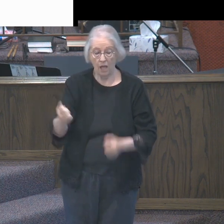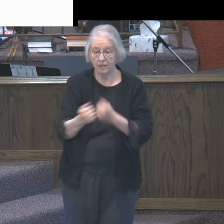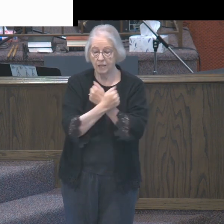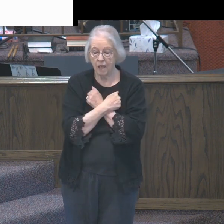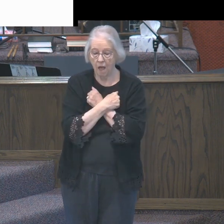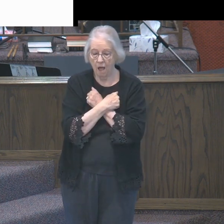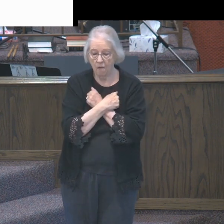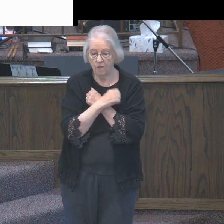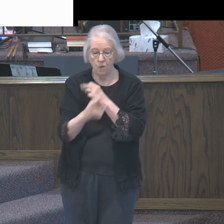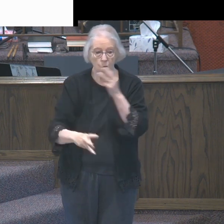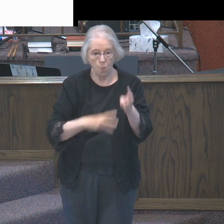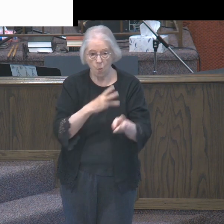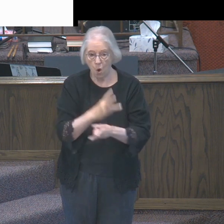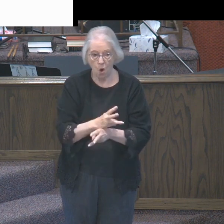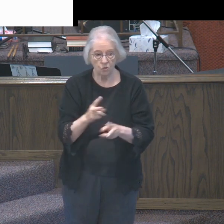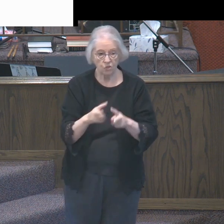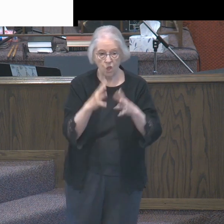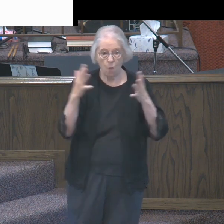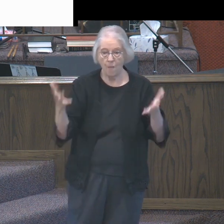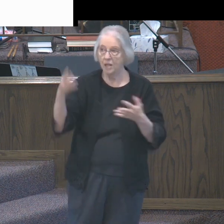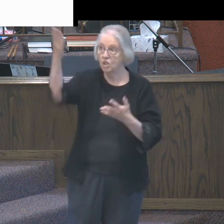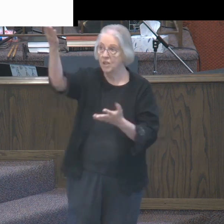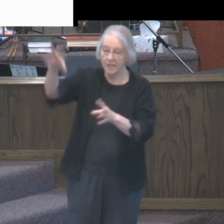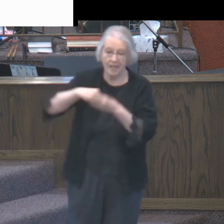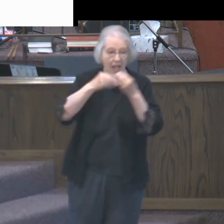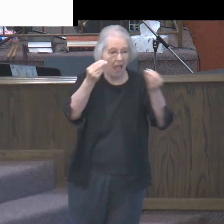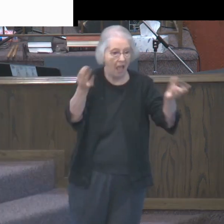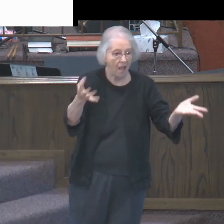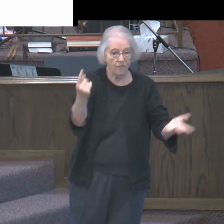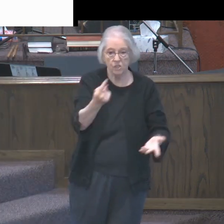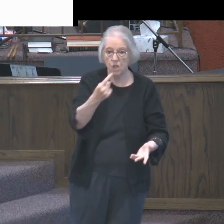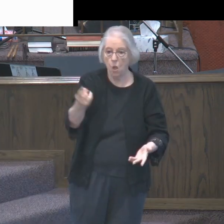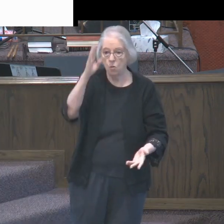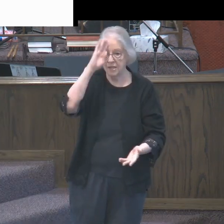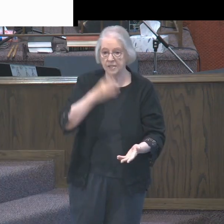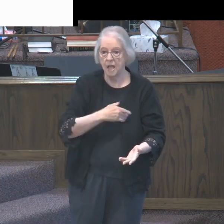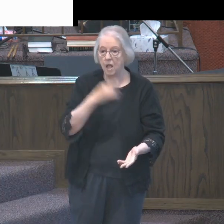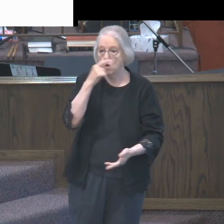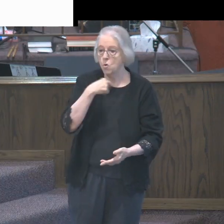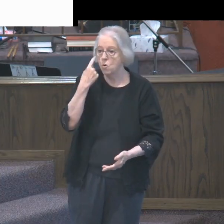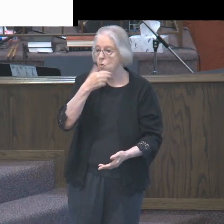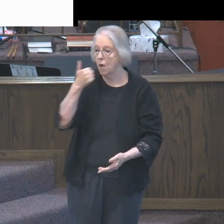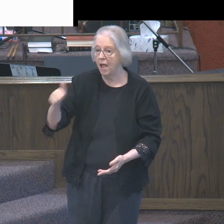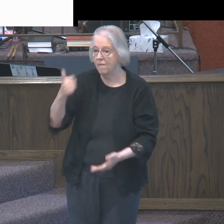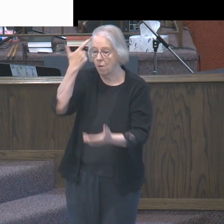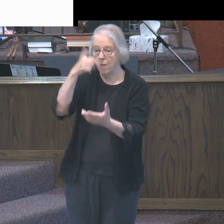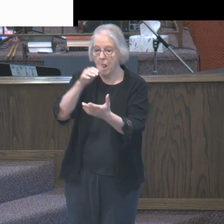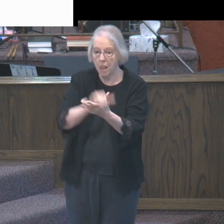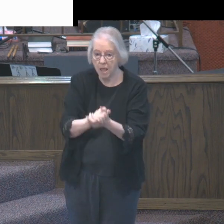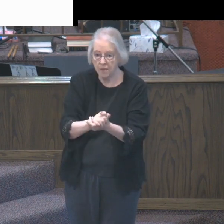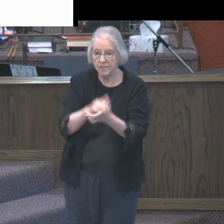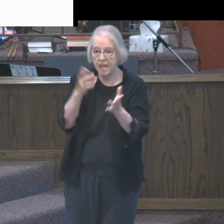what? He gave his only begotten Son, that whoever believes in him shall not perish. That means he will never